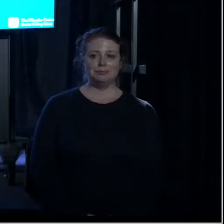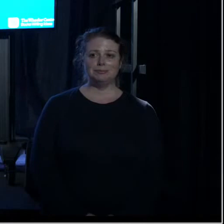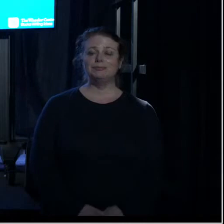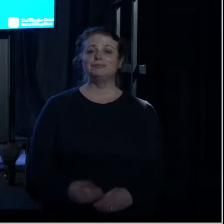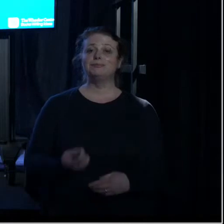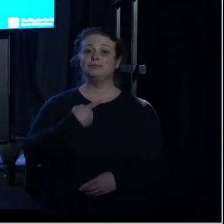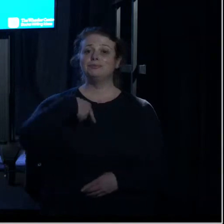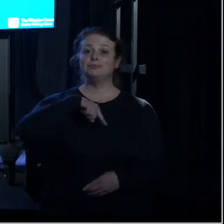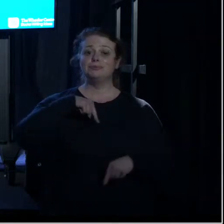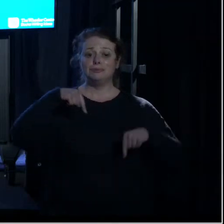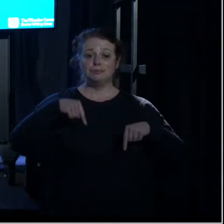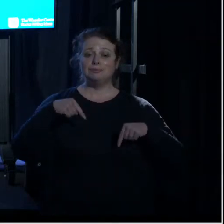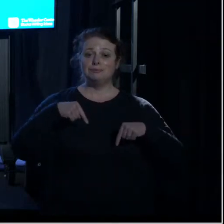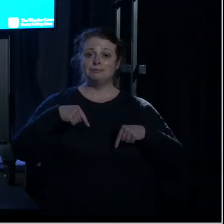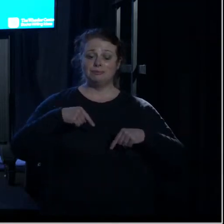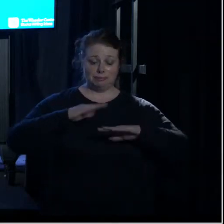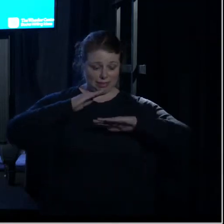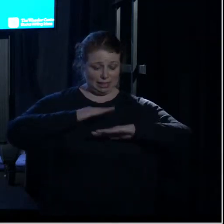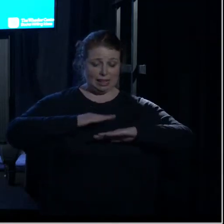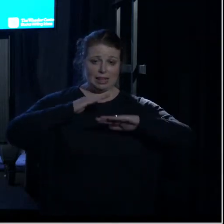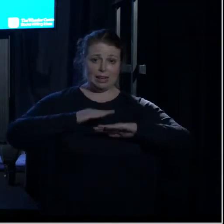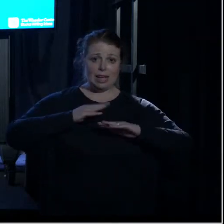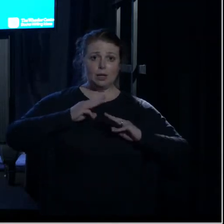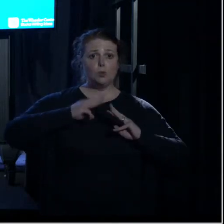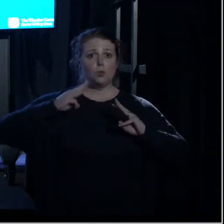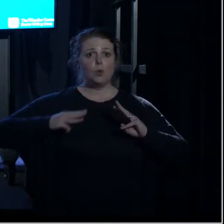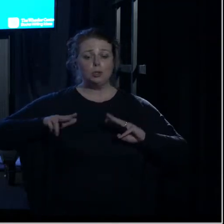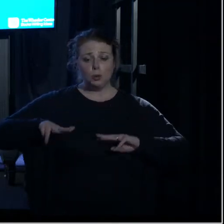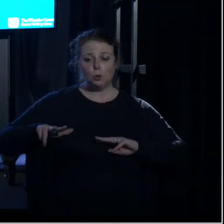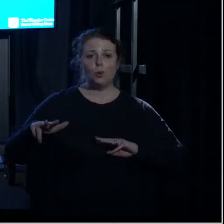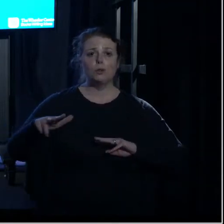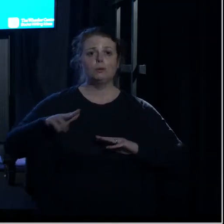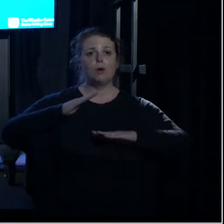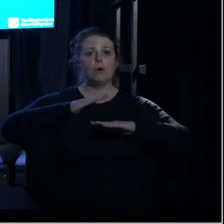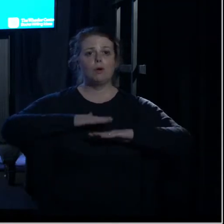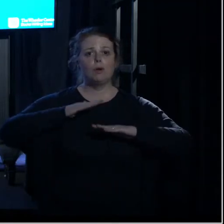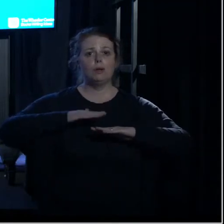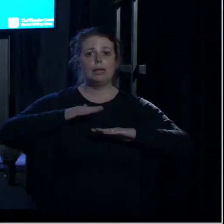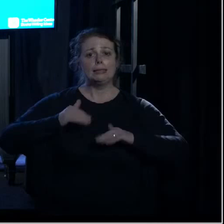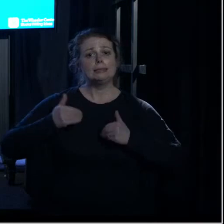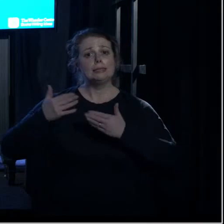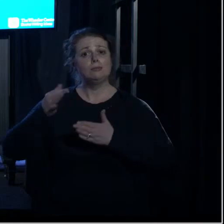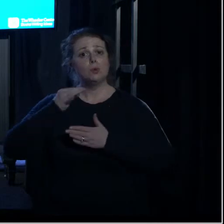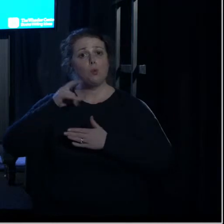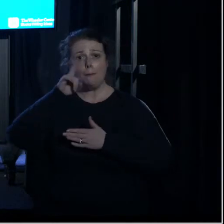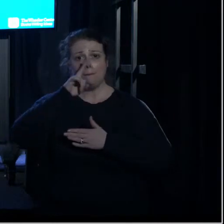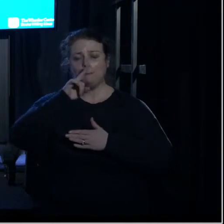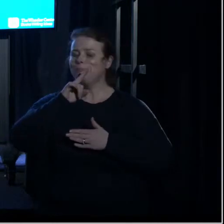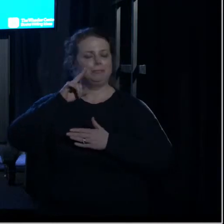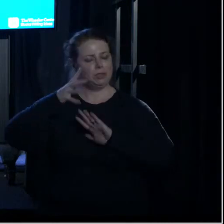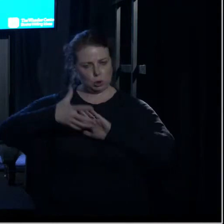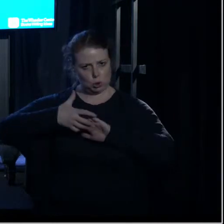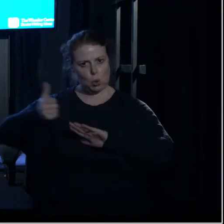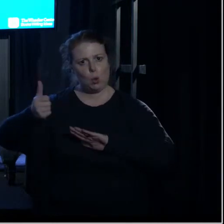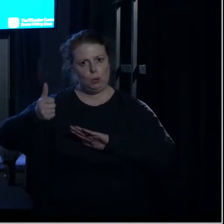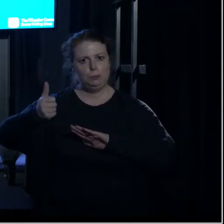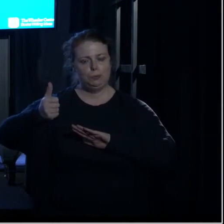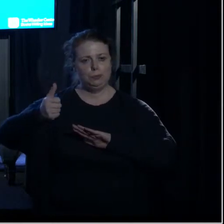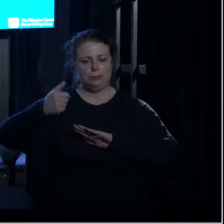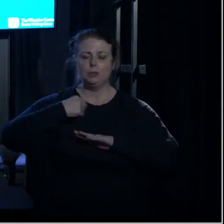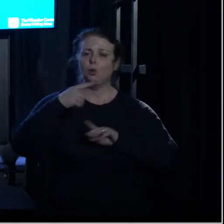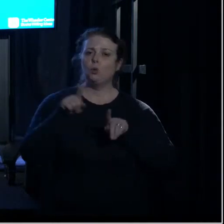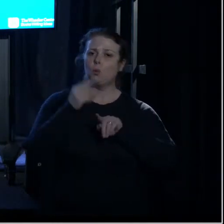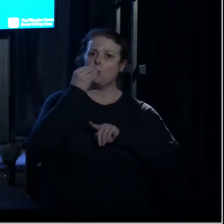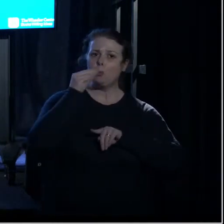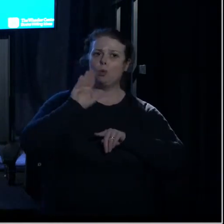We're here on unceded Wurundjeri Woi-wurrung land and Bunwurrung land today.